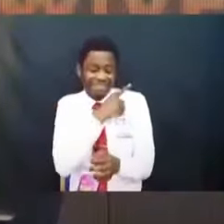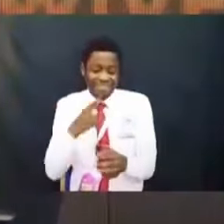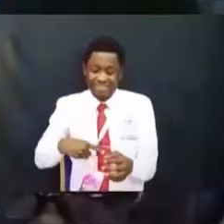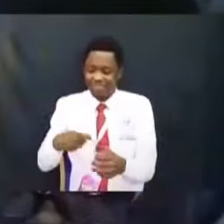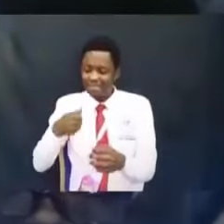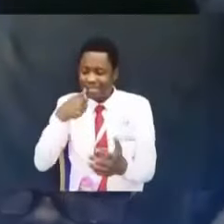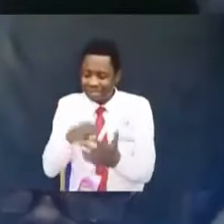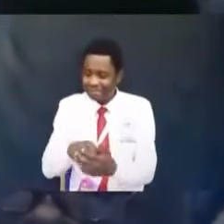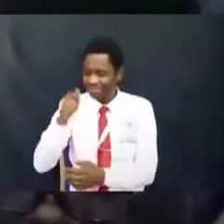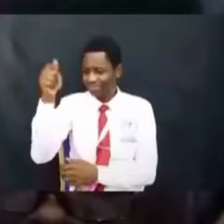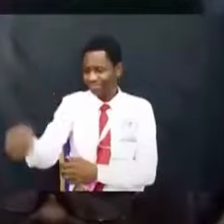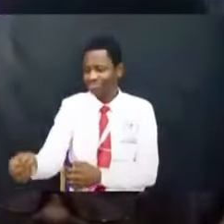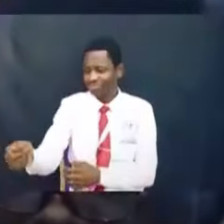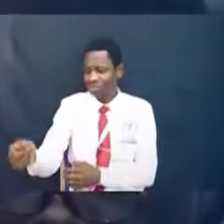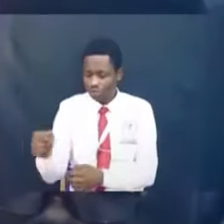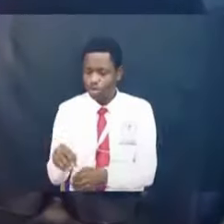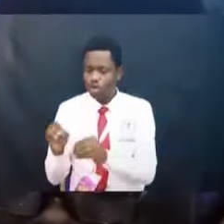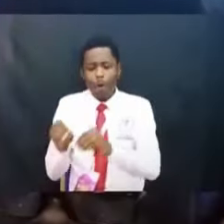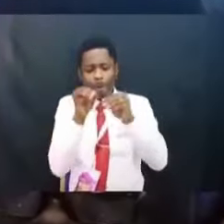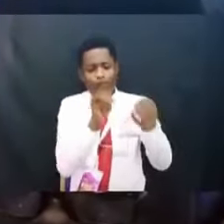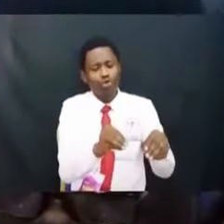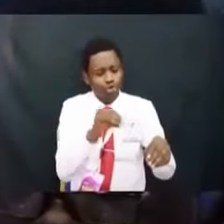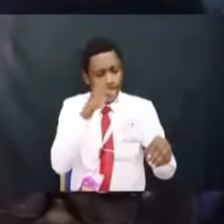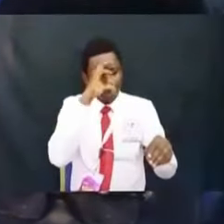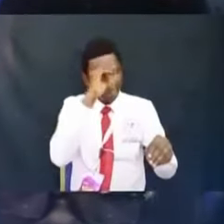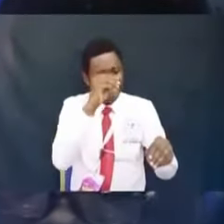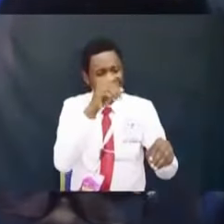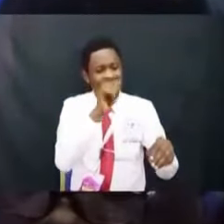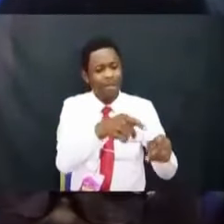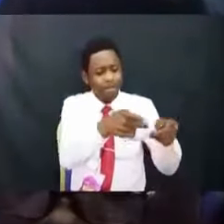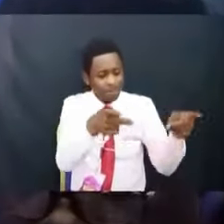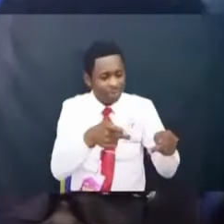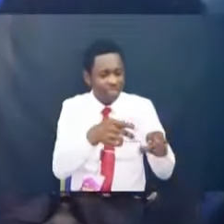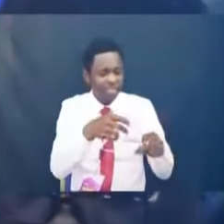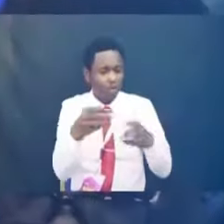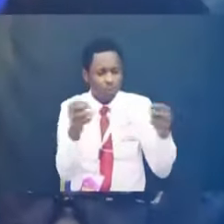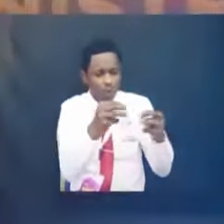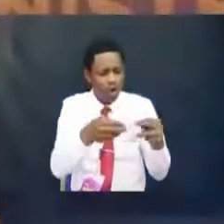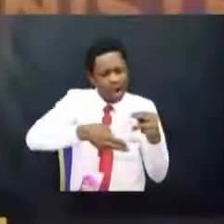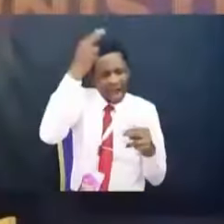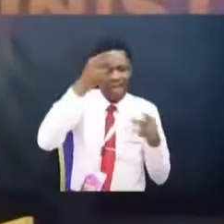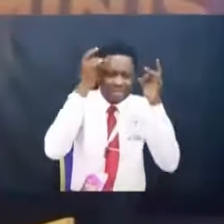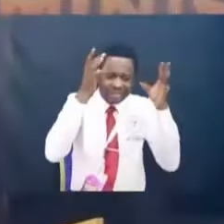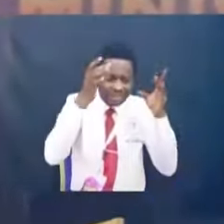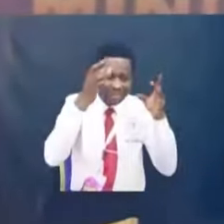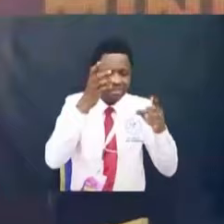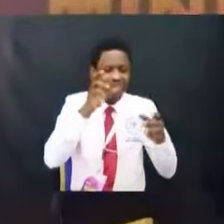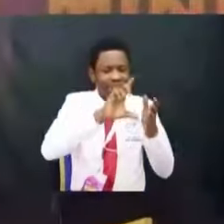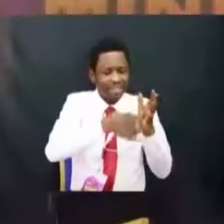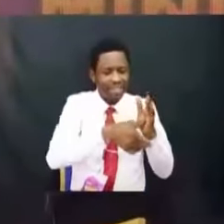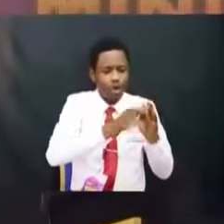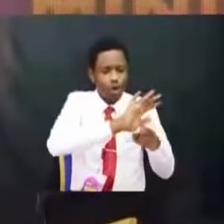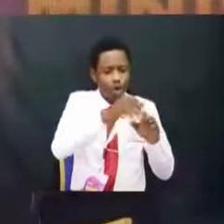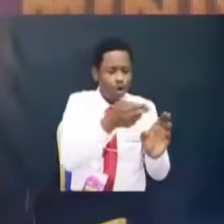him. Now, it was the withdrawal of the people from him that killed him. Because as an army, they should